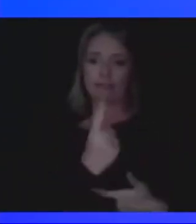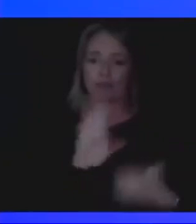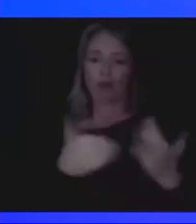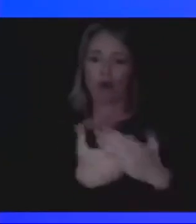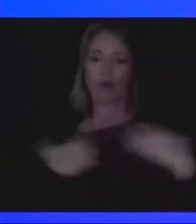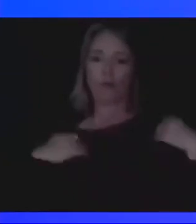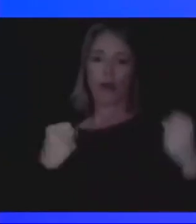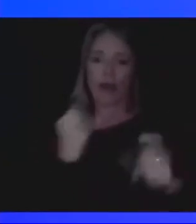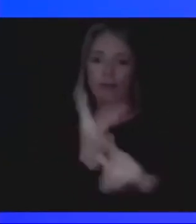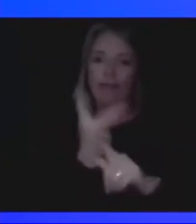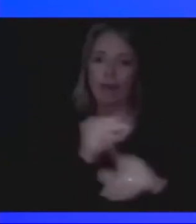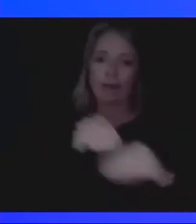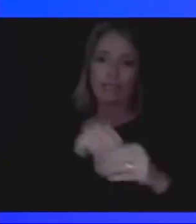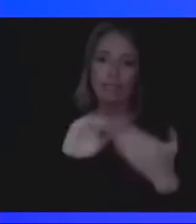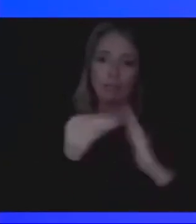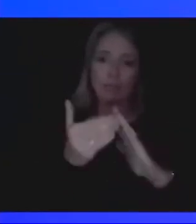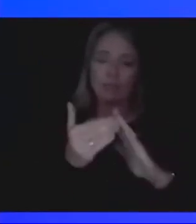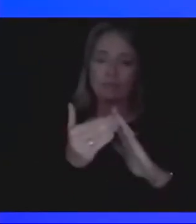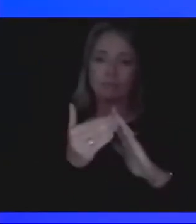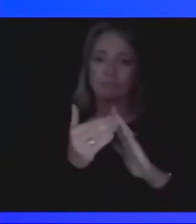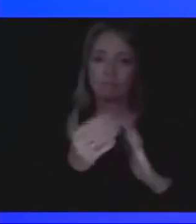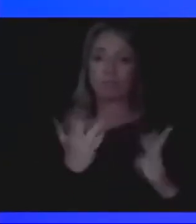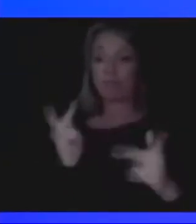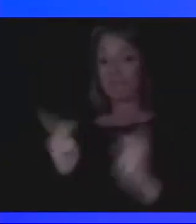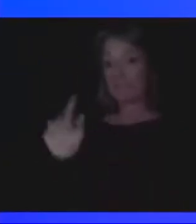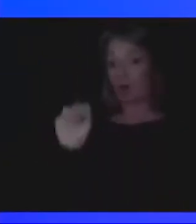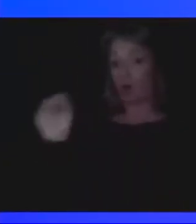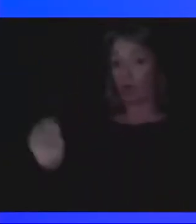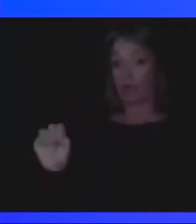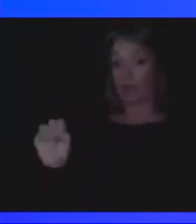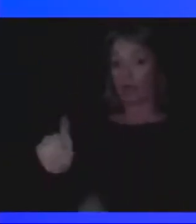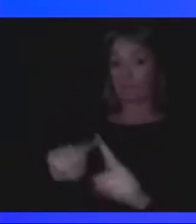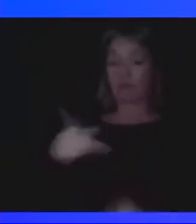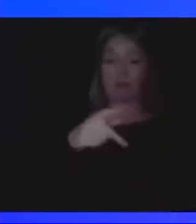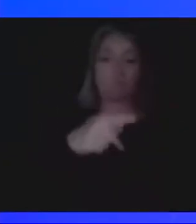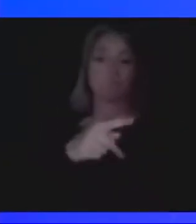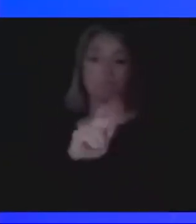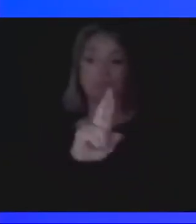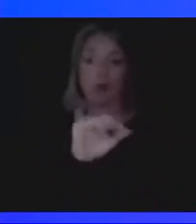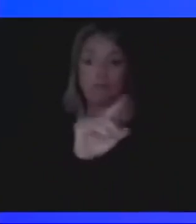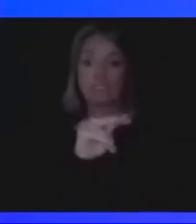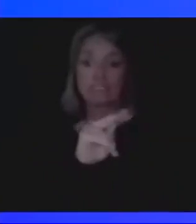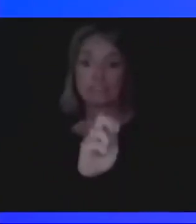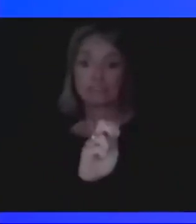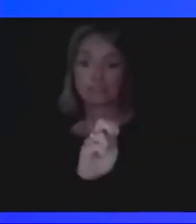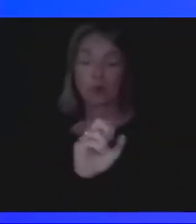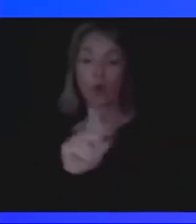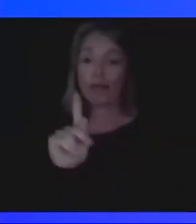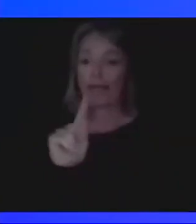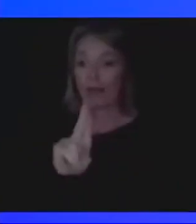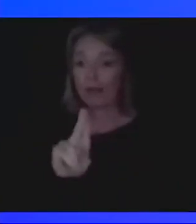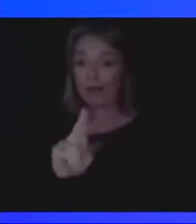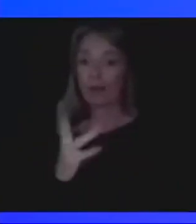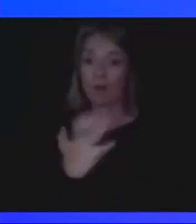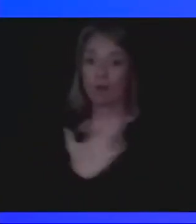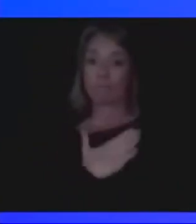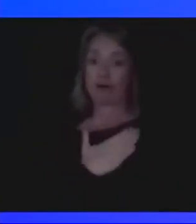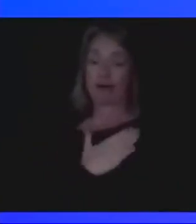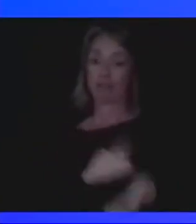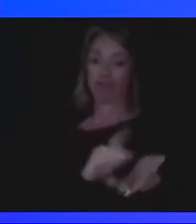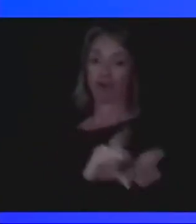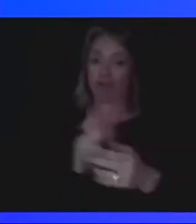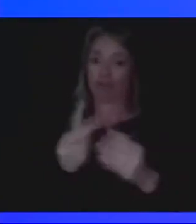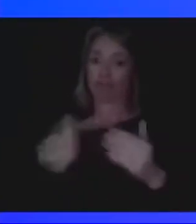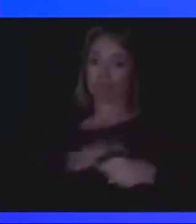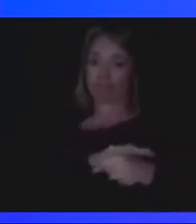so they may be visiting Olathe, but they get their care at Providence or get their care at KU. So they say, well, I want to go to where my health care is. So we value that,